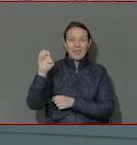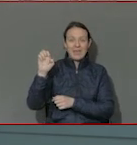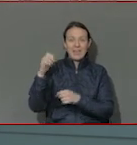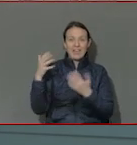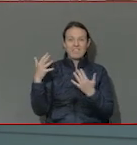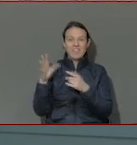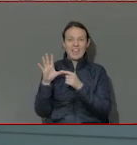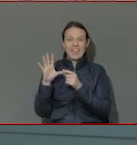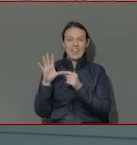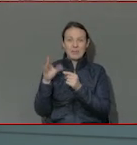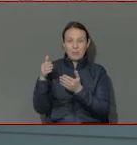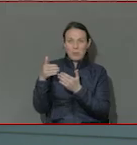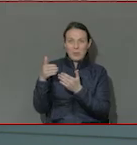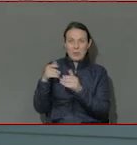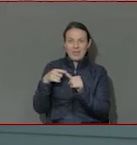Another one.